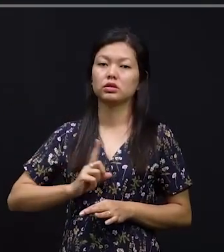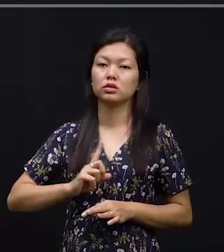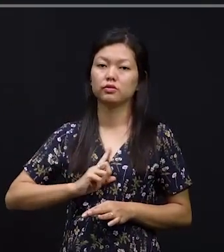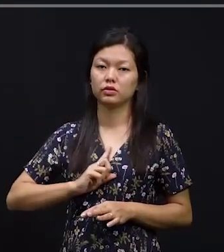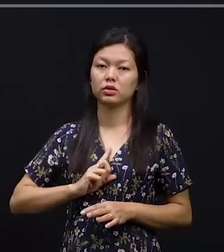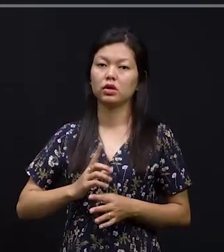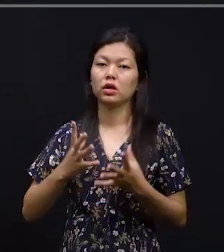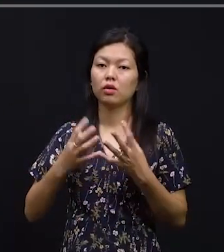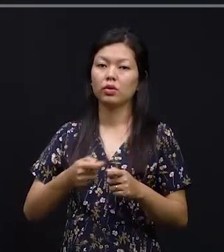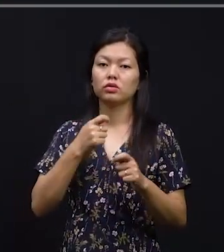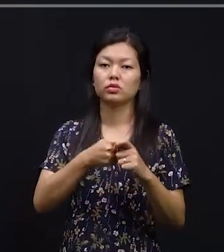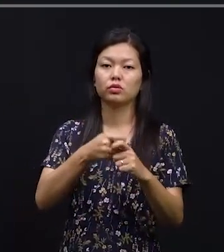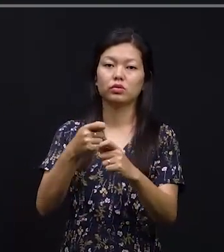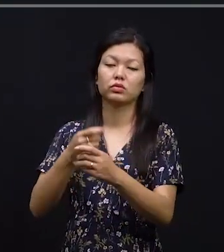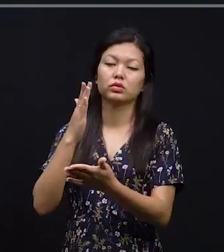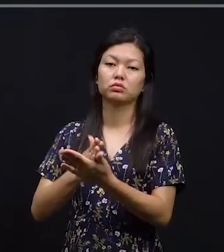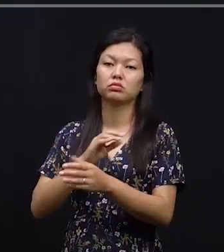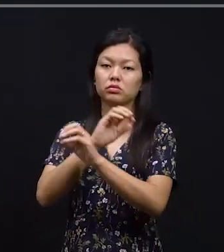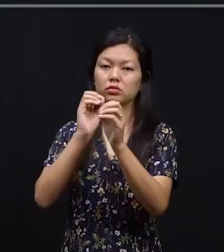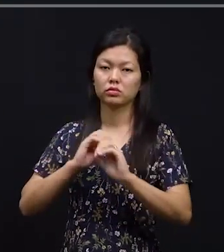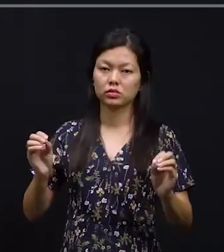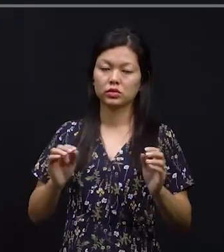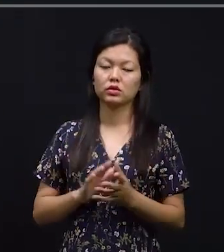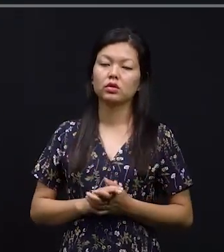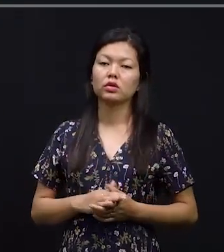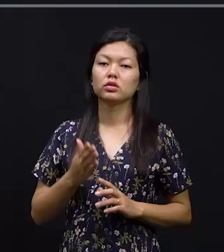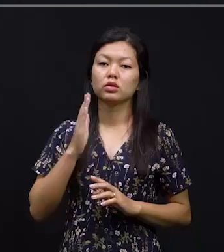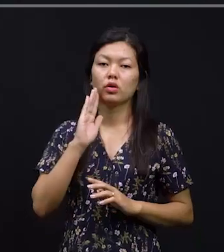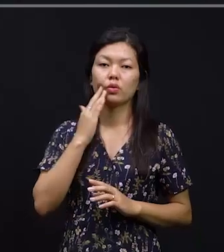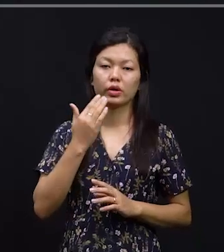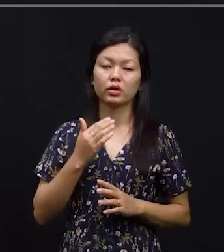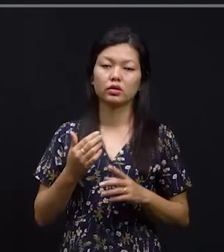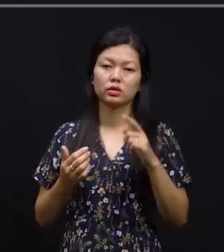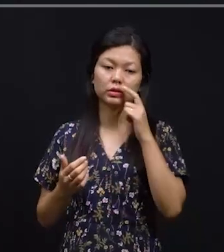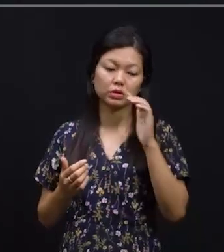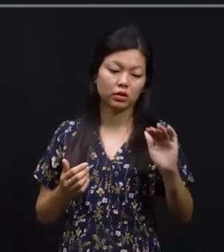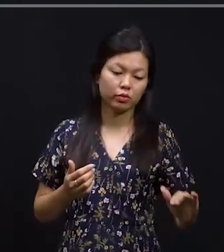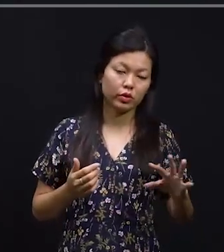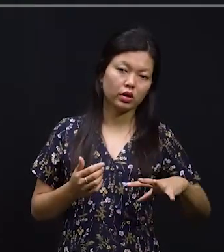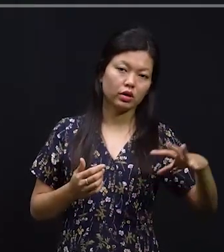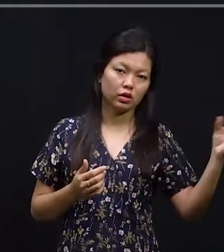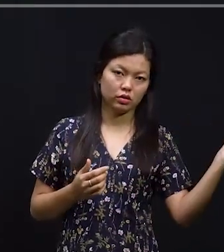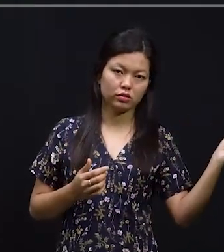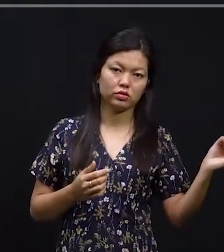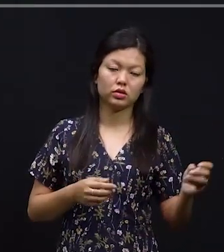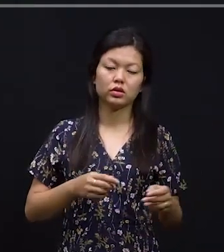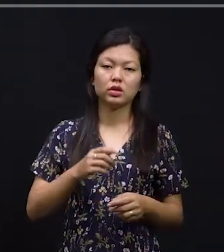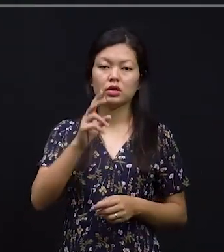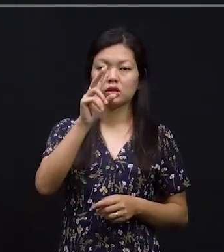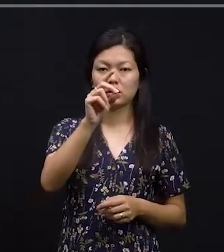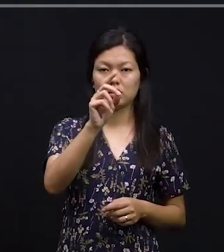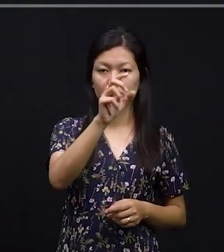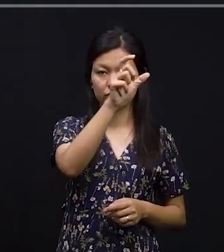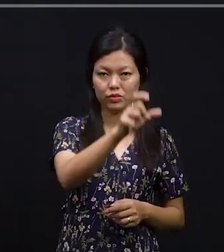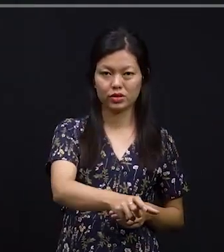New Year. And the clerk also wished him back. The clerk wished the boy back a Happy New Year and Merry Christmas. And